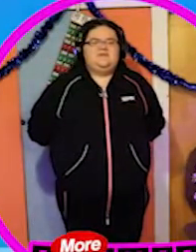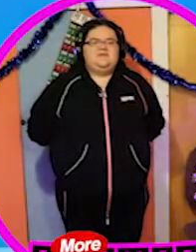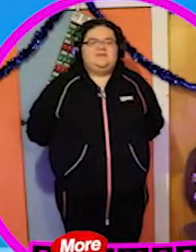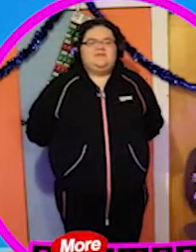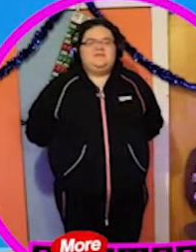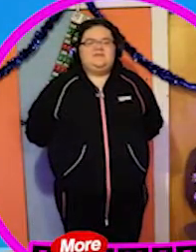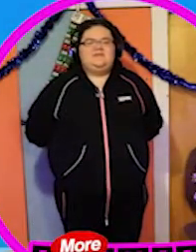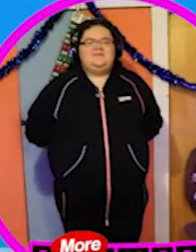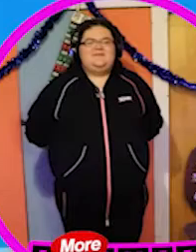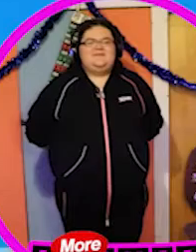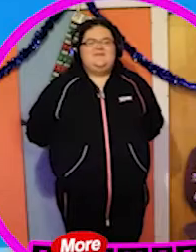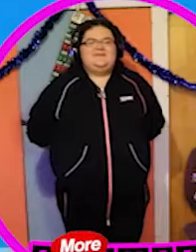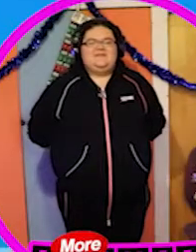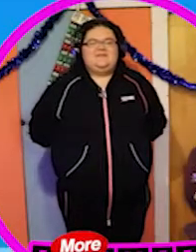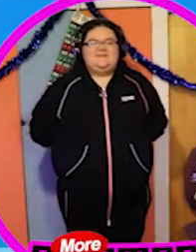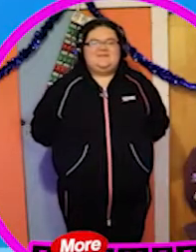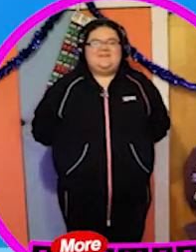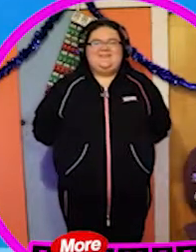You'll know. God.